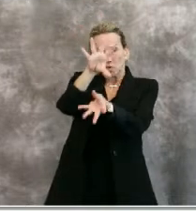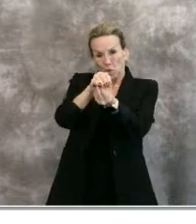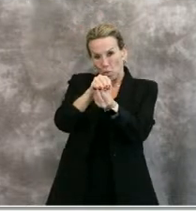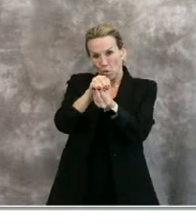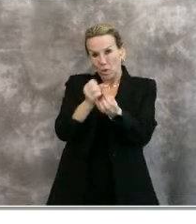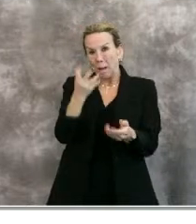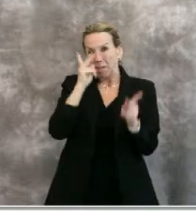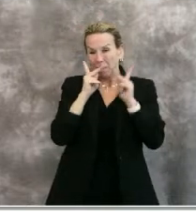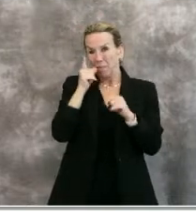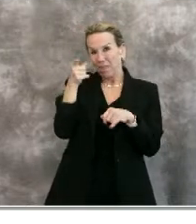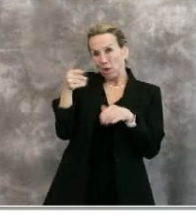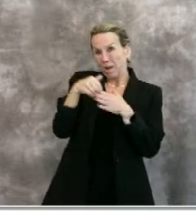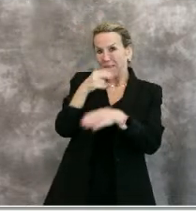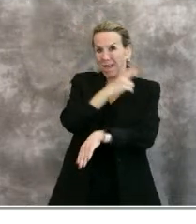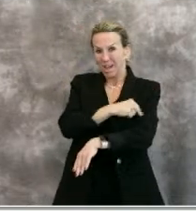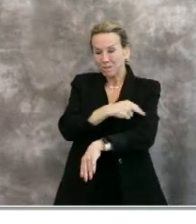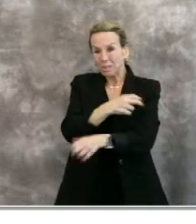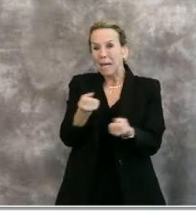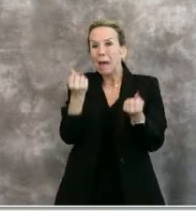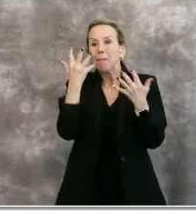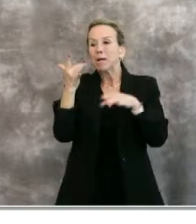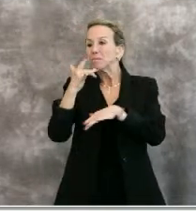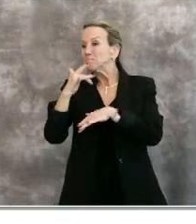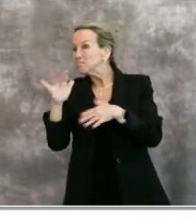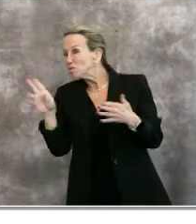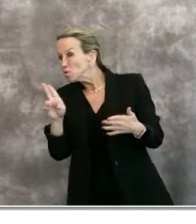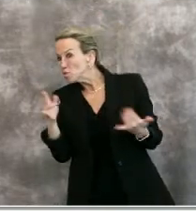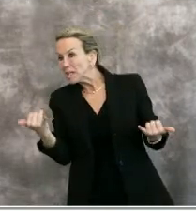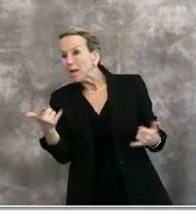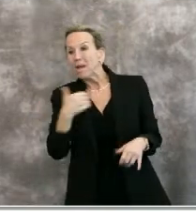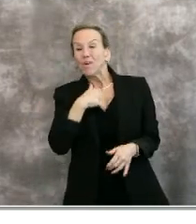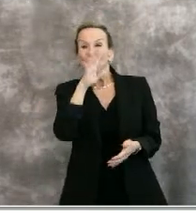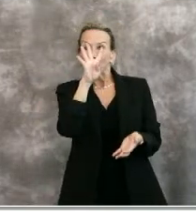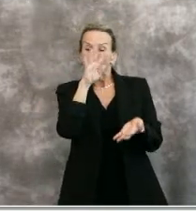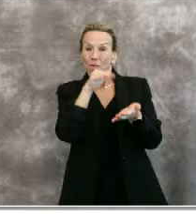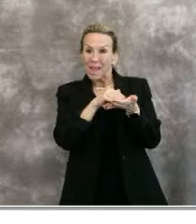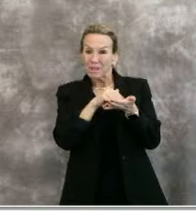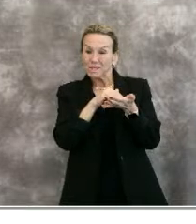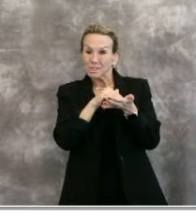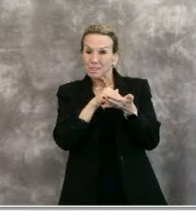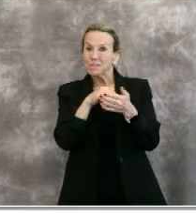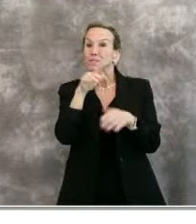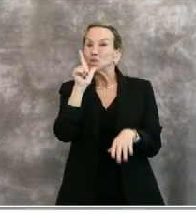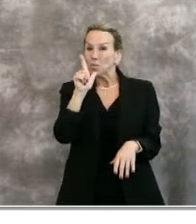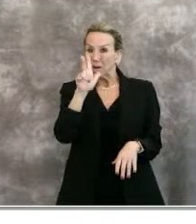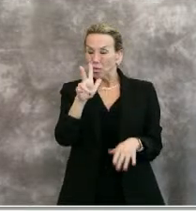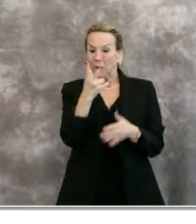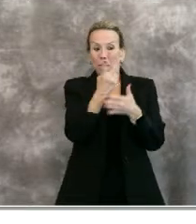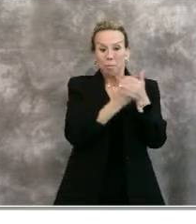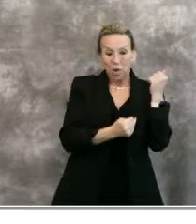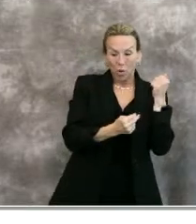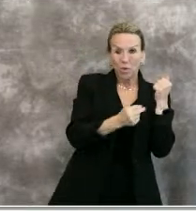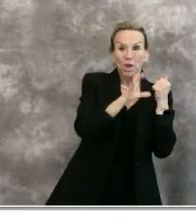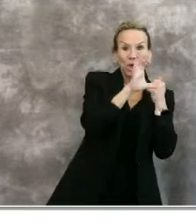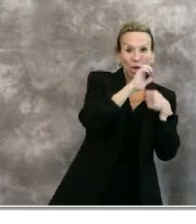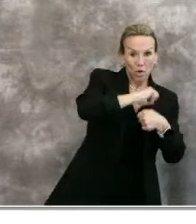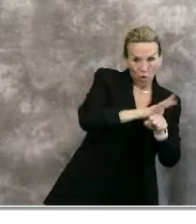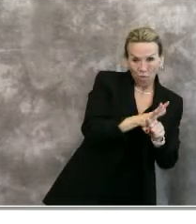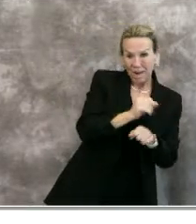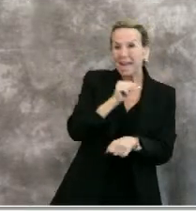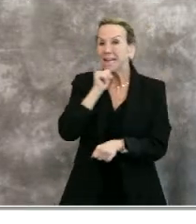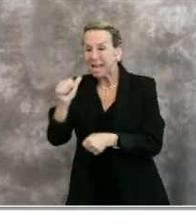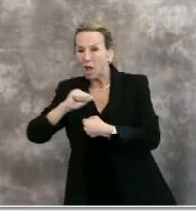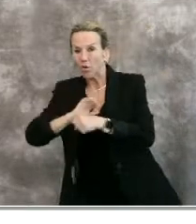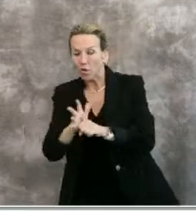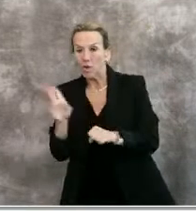occupancy or utilization at 4,023, both COVID and non-COVID beds in use. Next